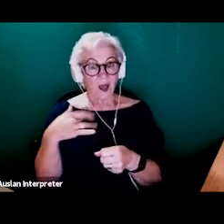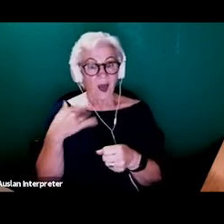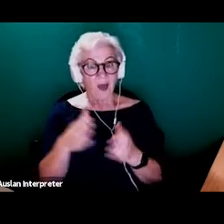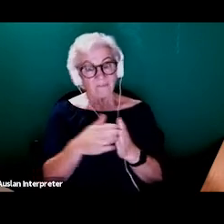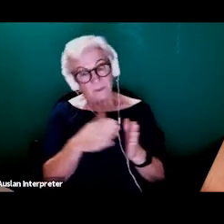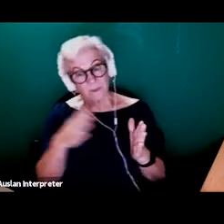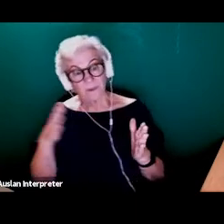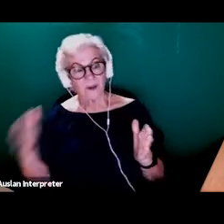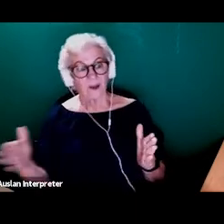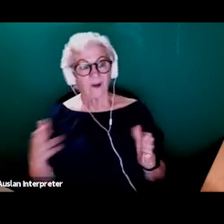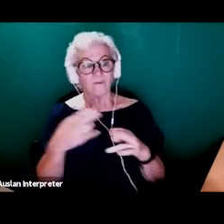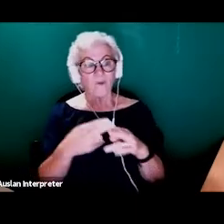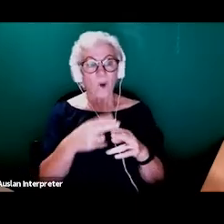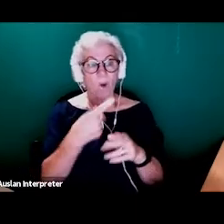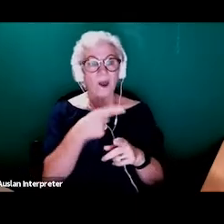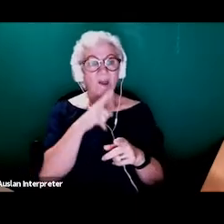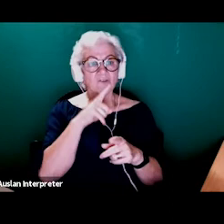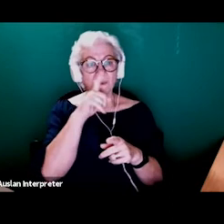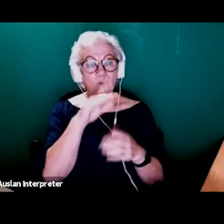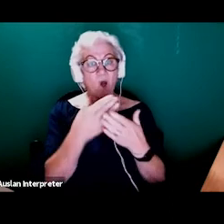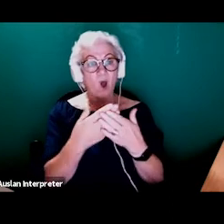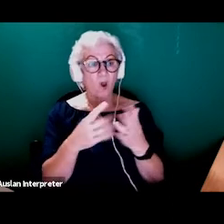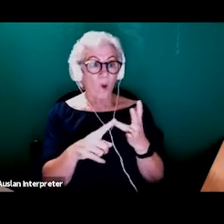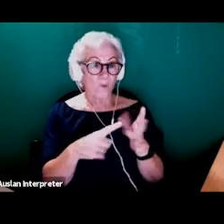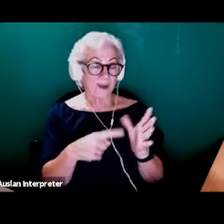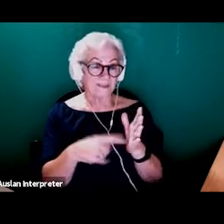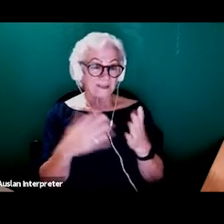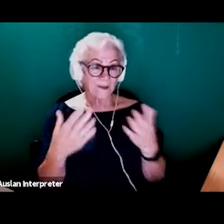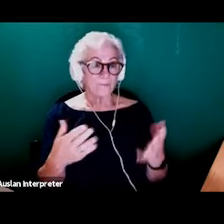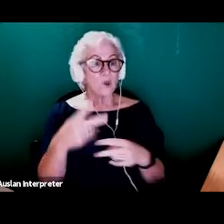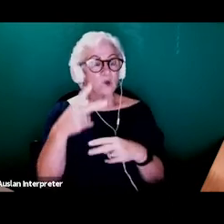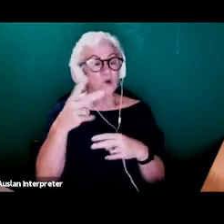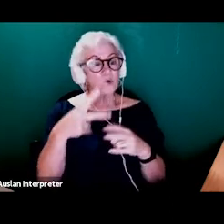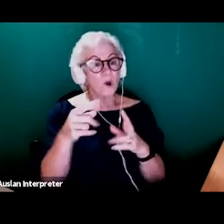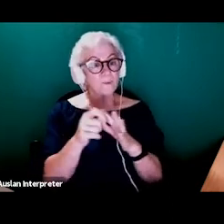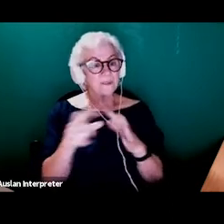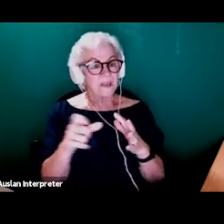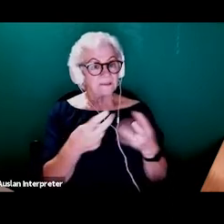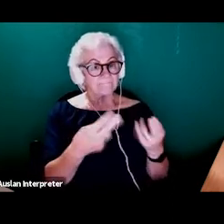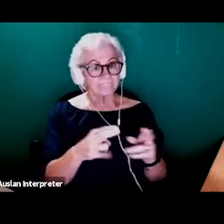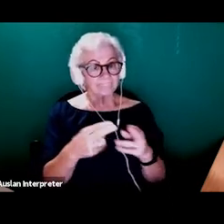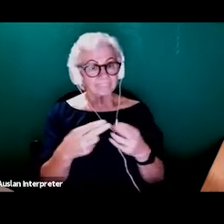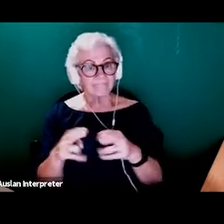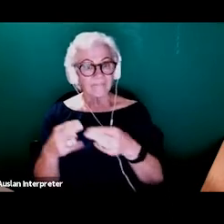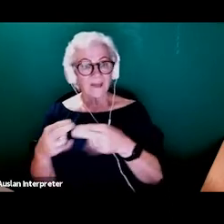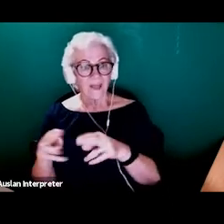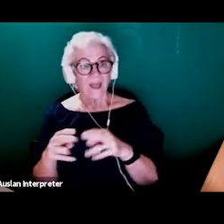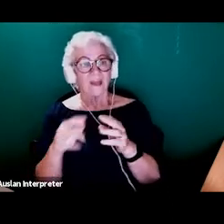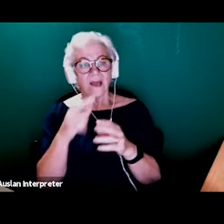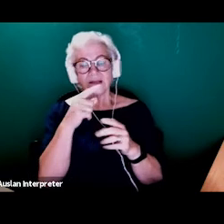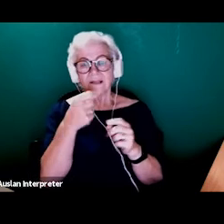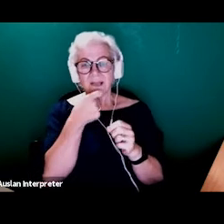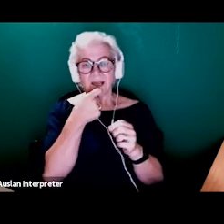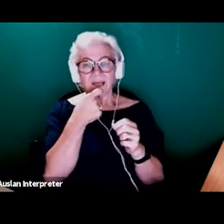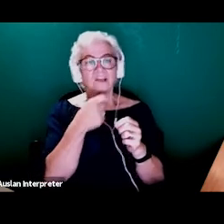years on OAT. 12% of all deaths averted by the program were averted by the prison OAT program. So